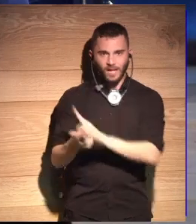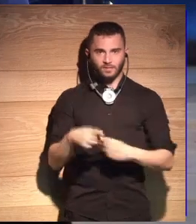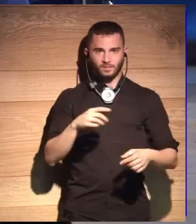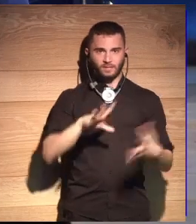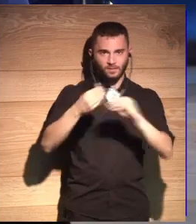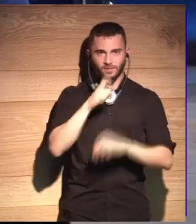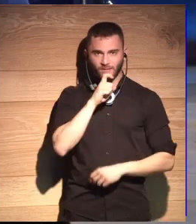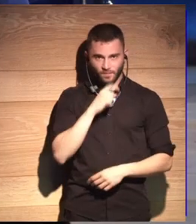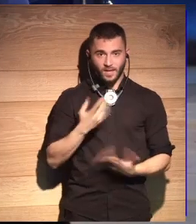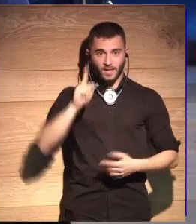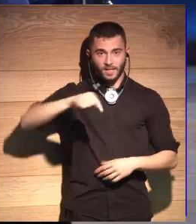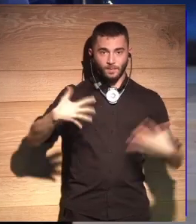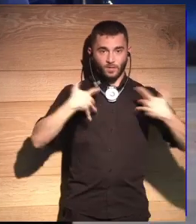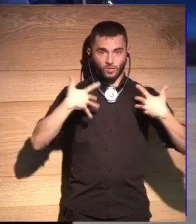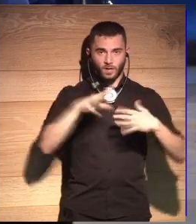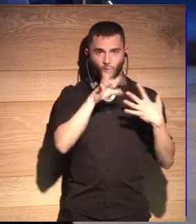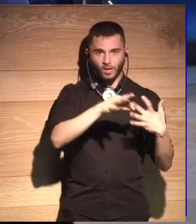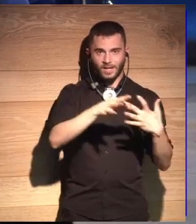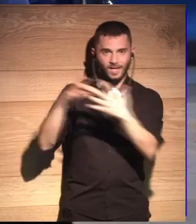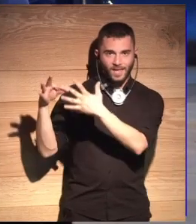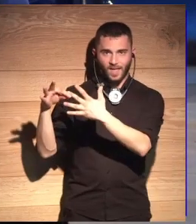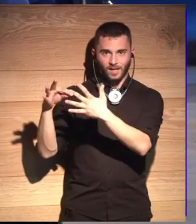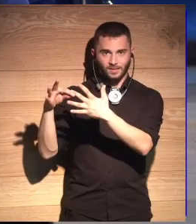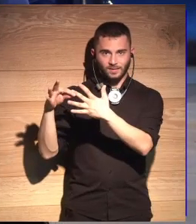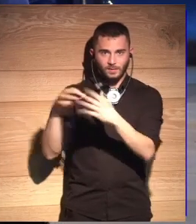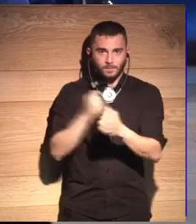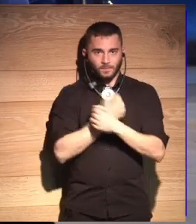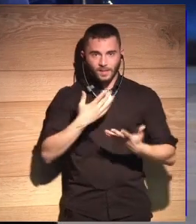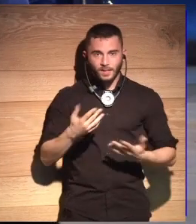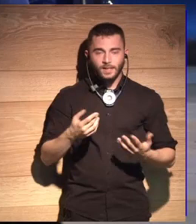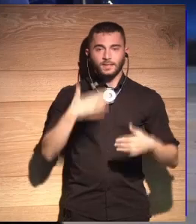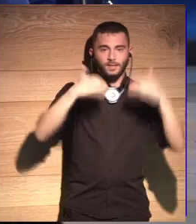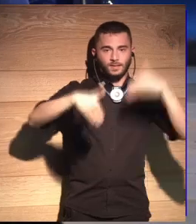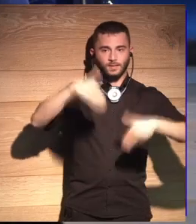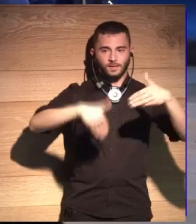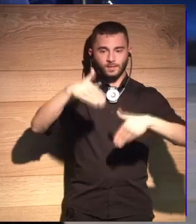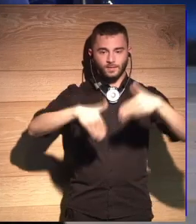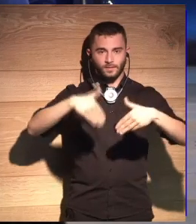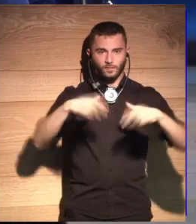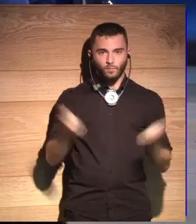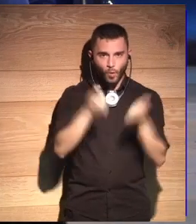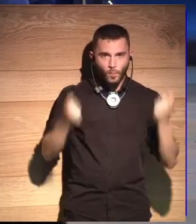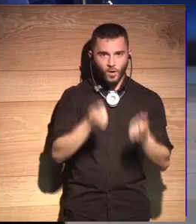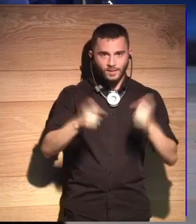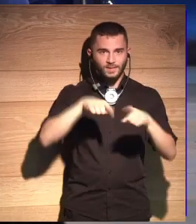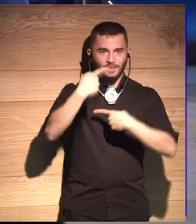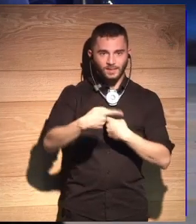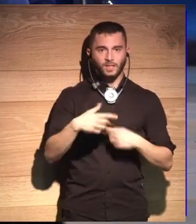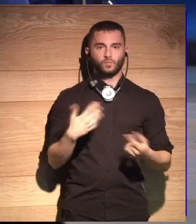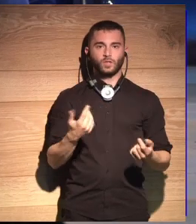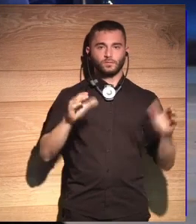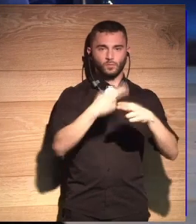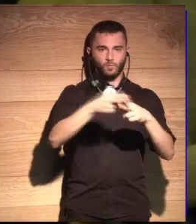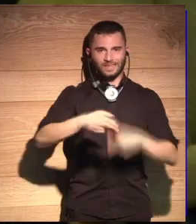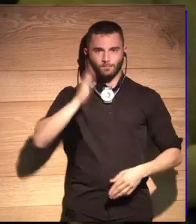to the changing identities and so on. And then they suffer this personalistic nature of the leaders